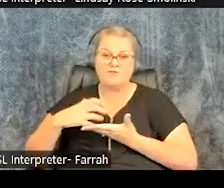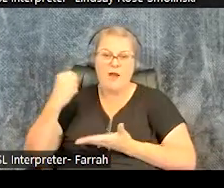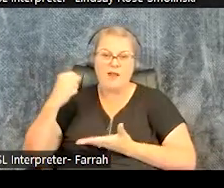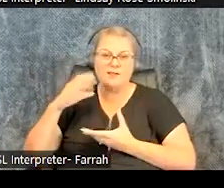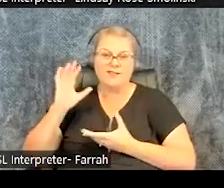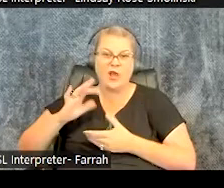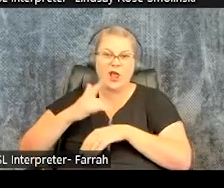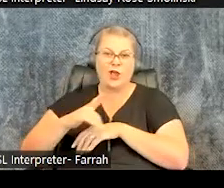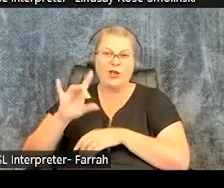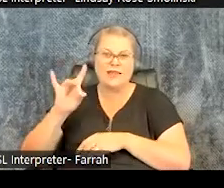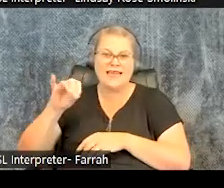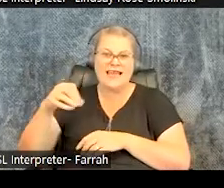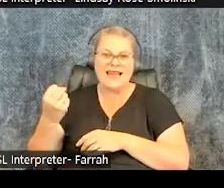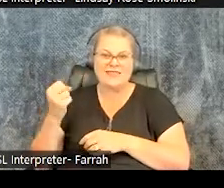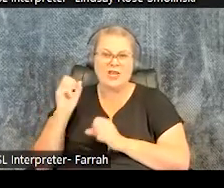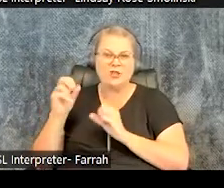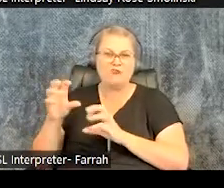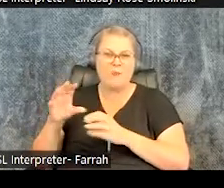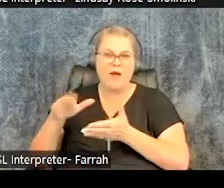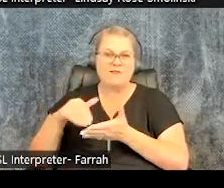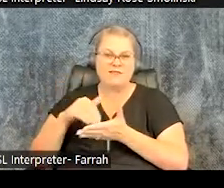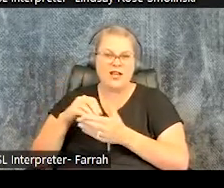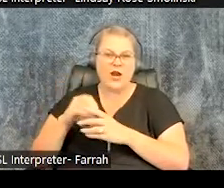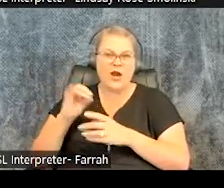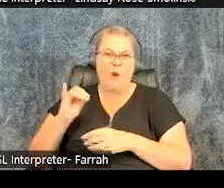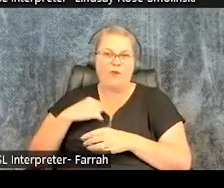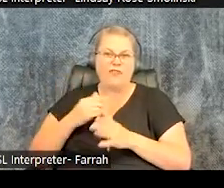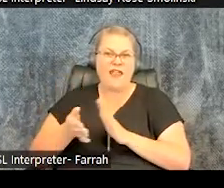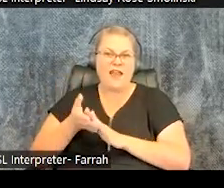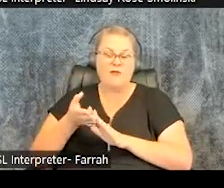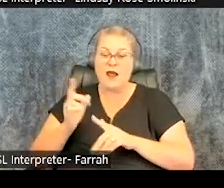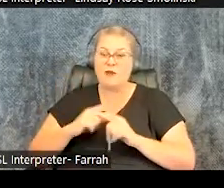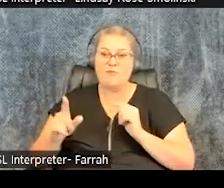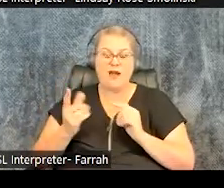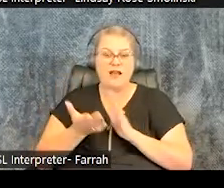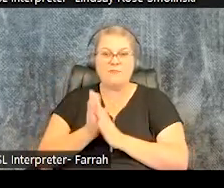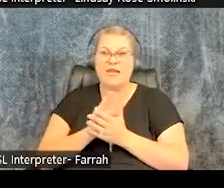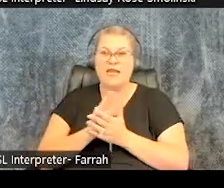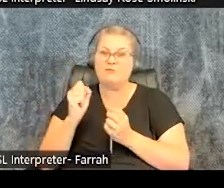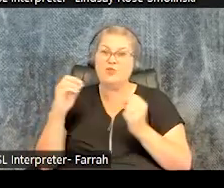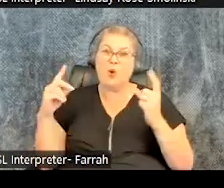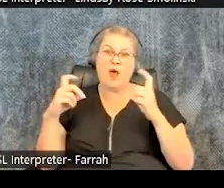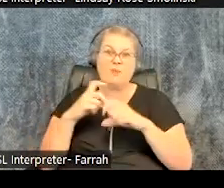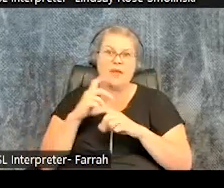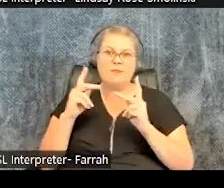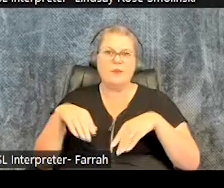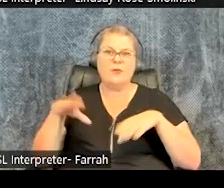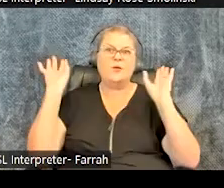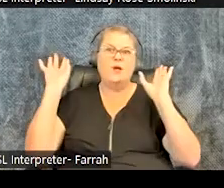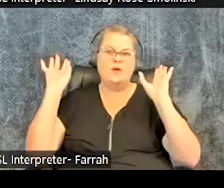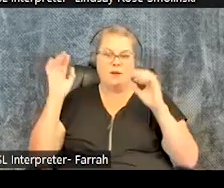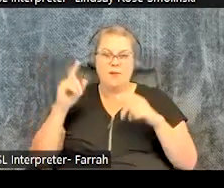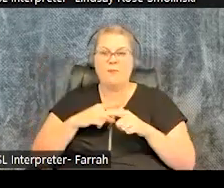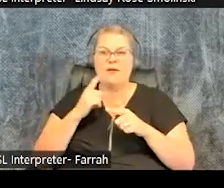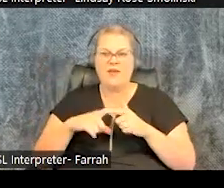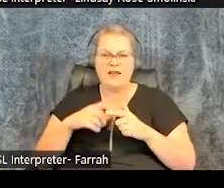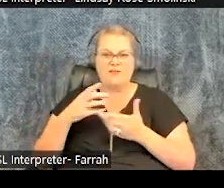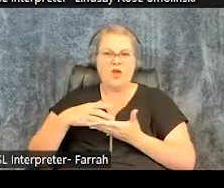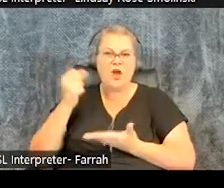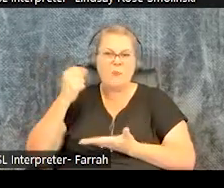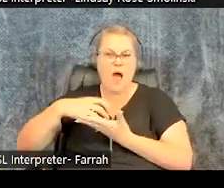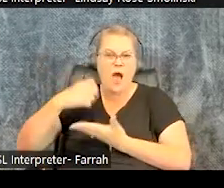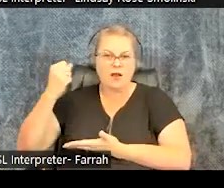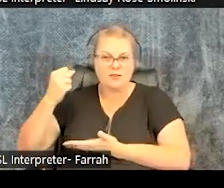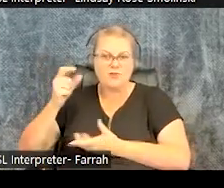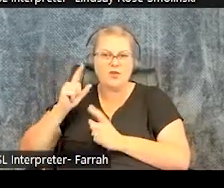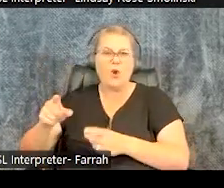drop-off center in Oakland that I ran. But it got so complicated, just people gave it up. The other thing is that the bottles going through the curbside truck get all scratched